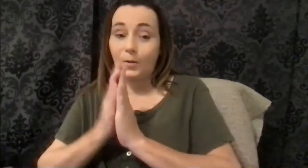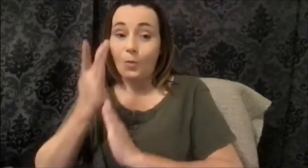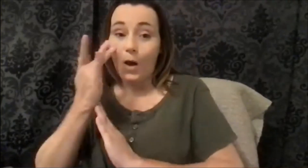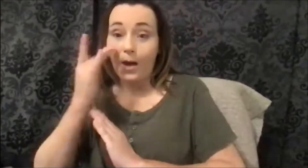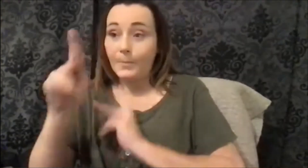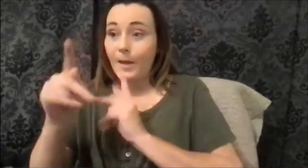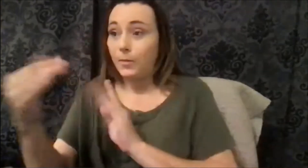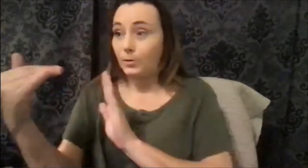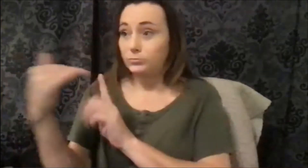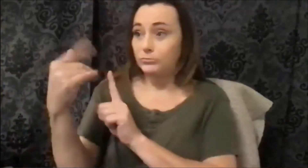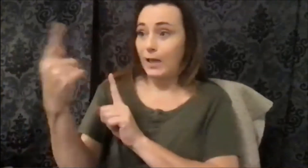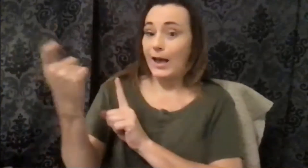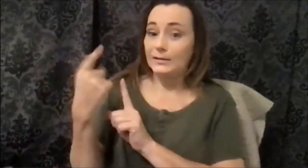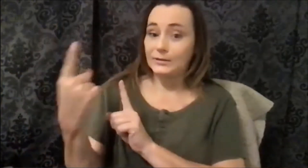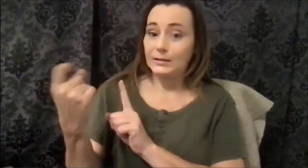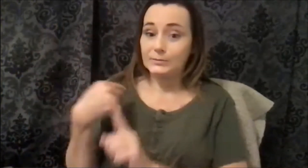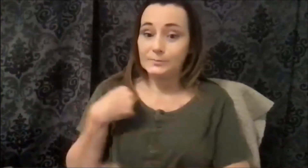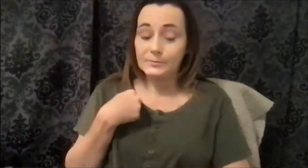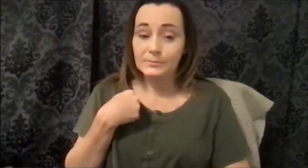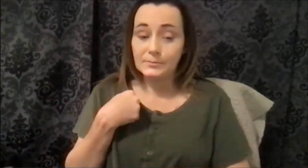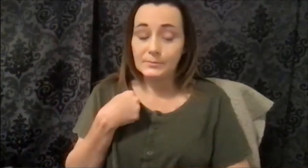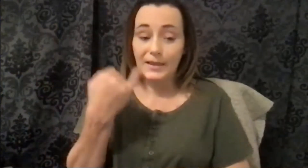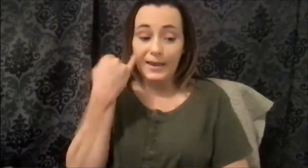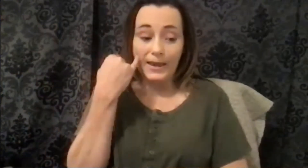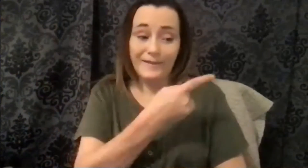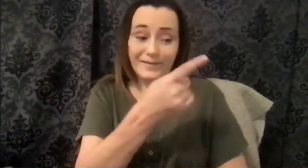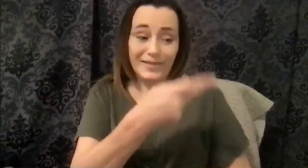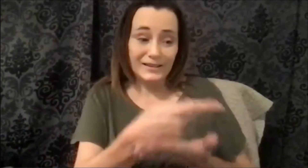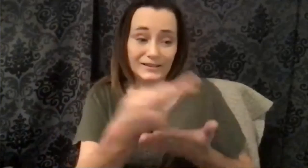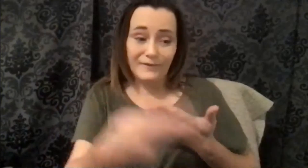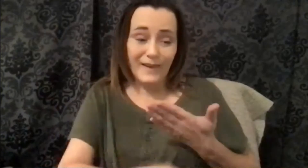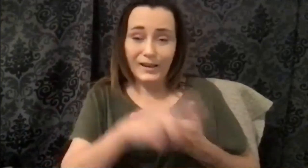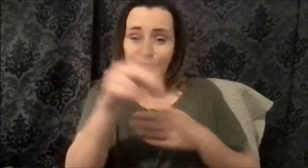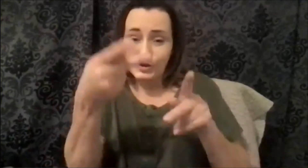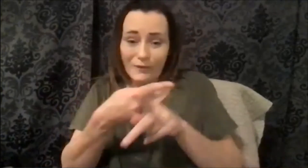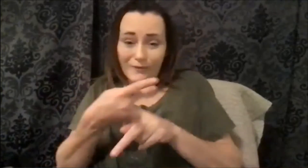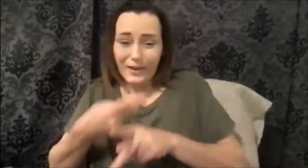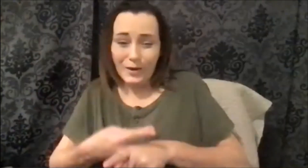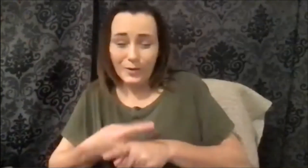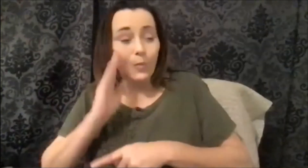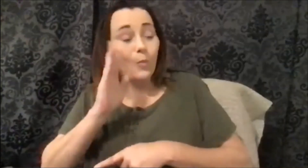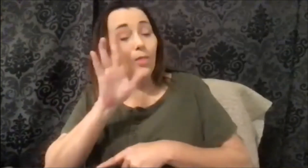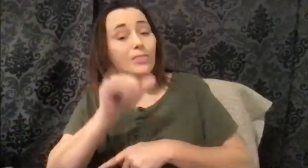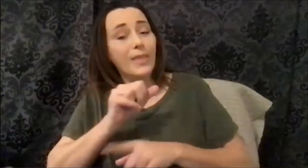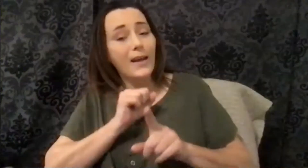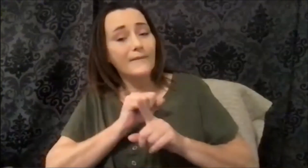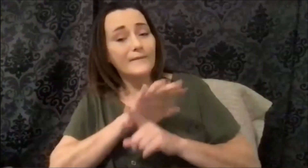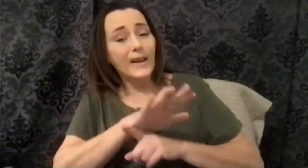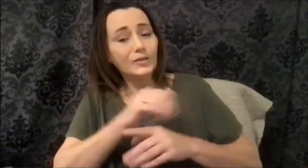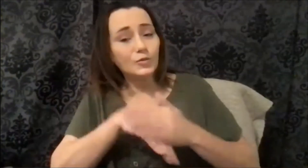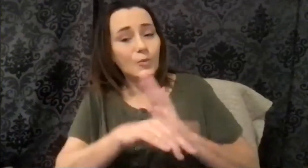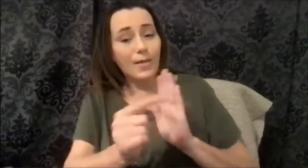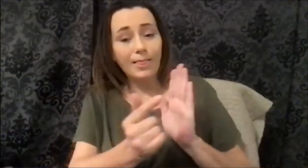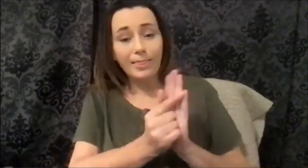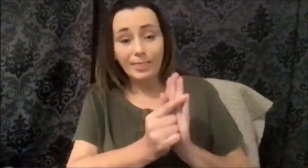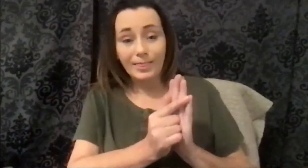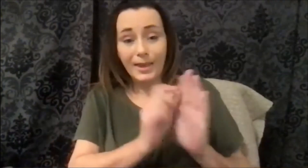if it fails and you guys are figuring it out, will it affect you in a legal